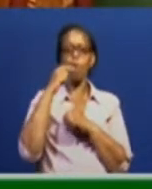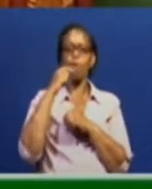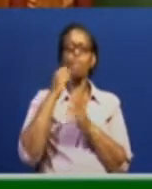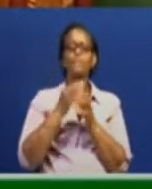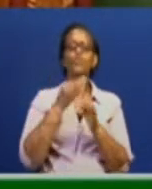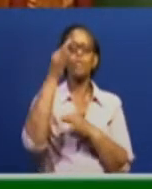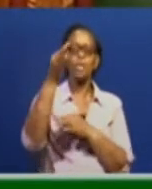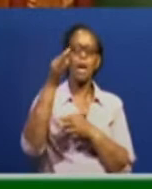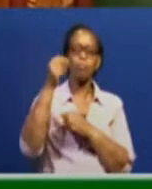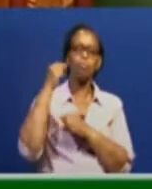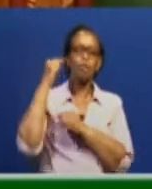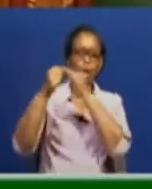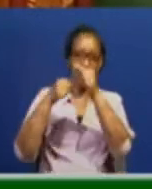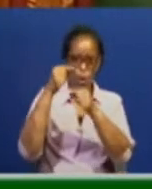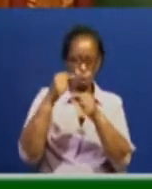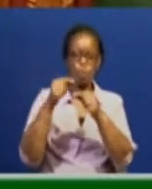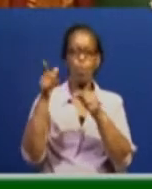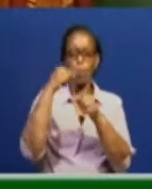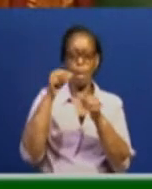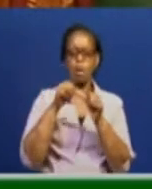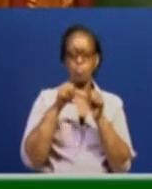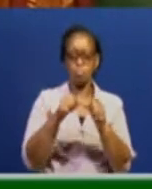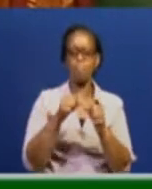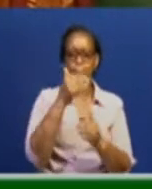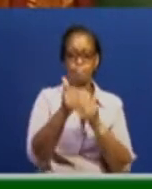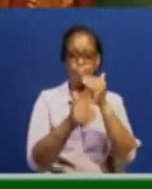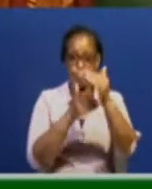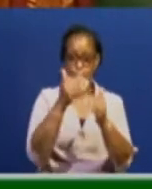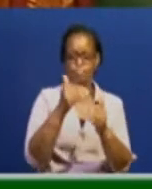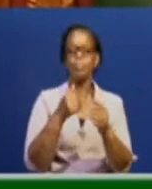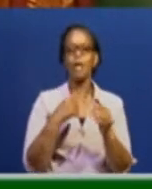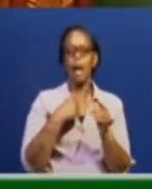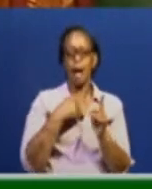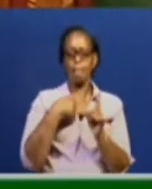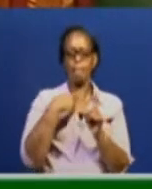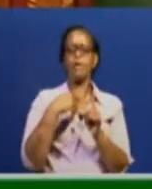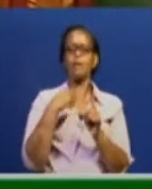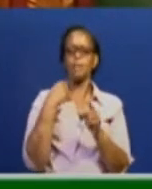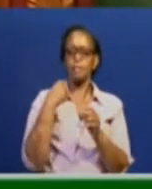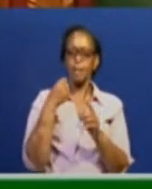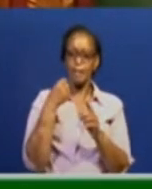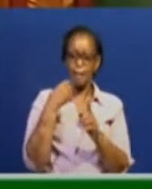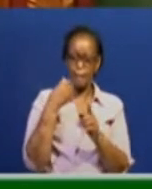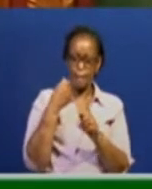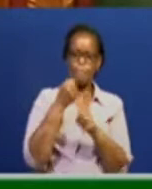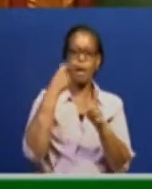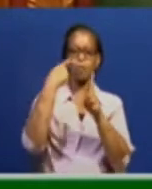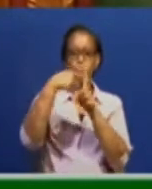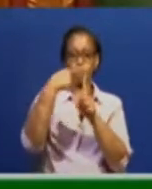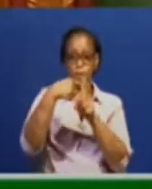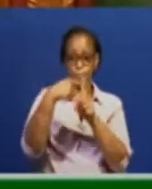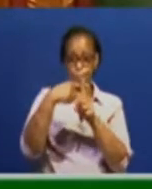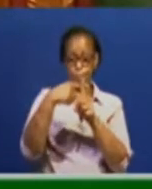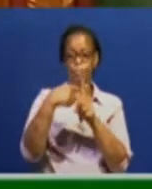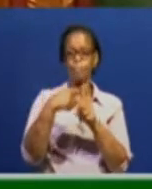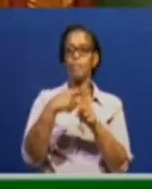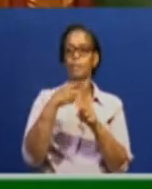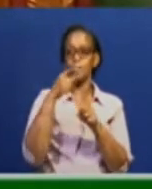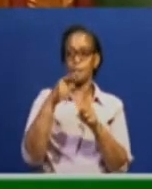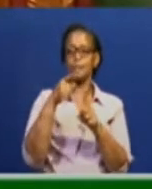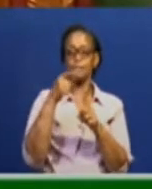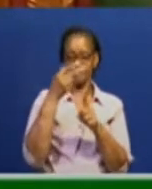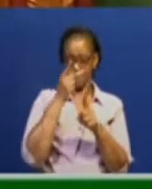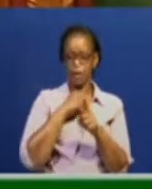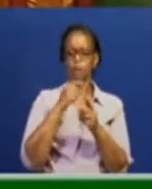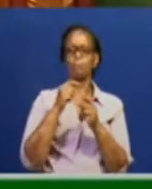fully underway. It is positive effect have also begun to bear fruit across many